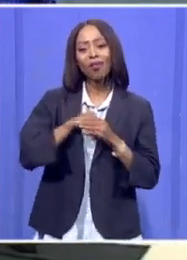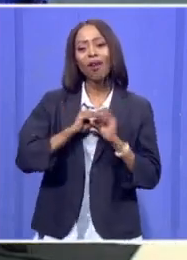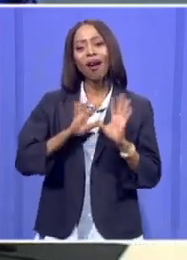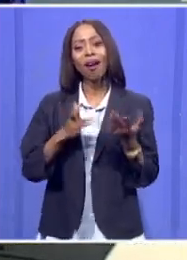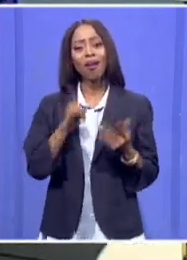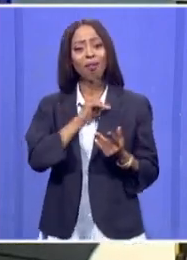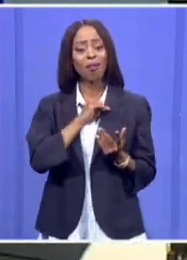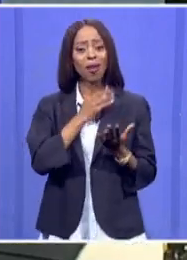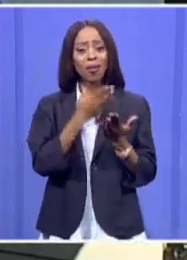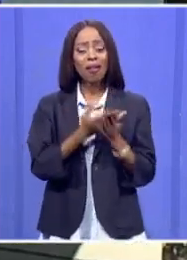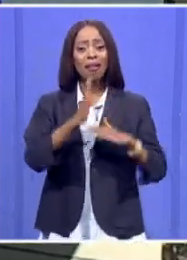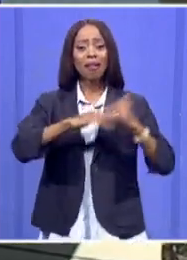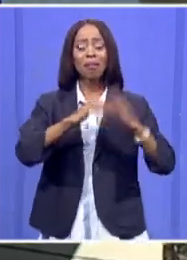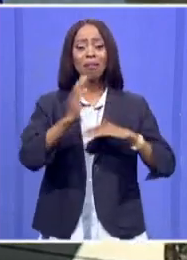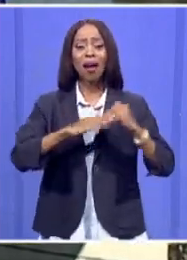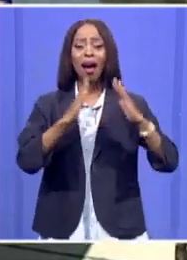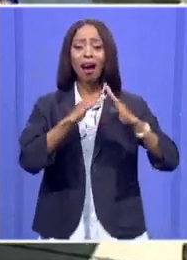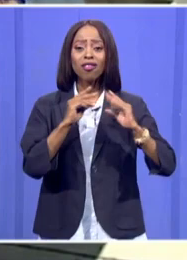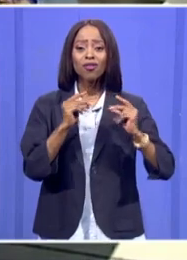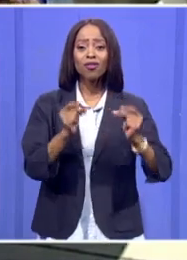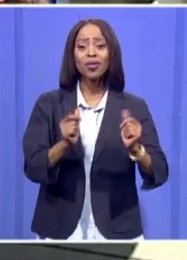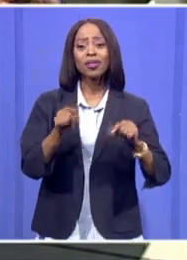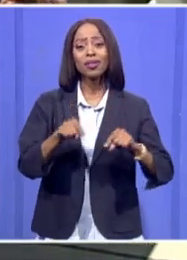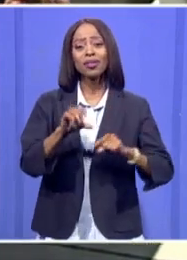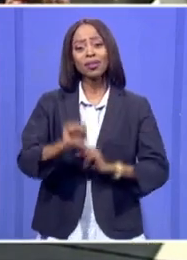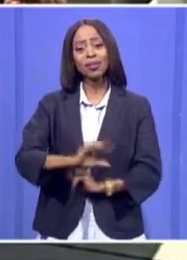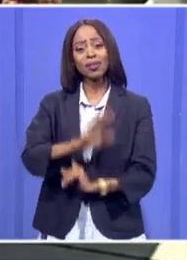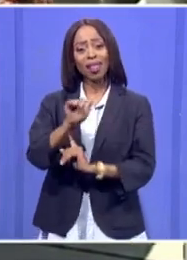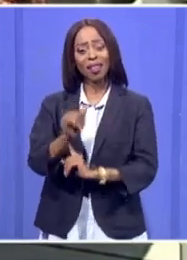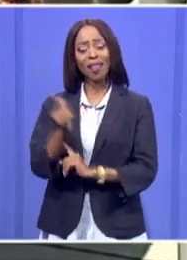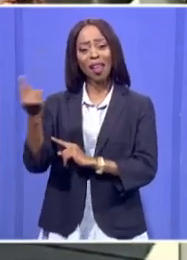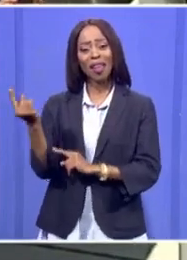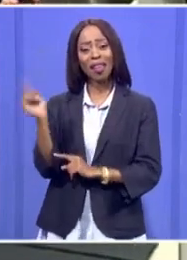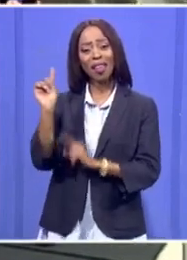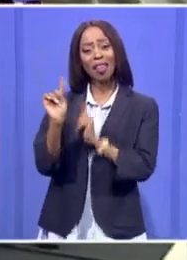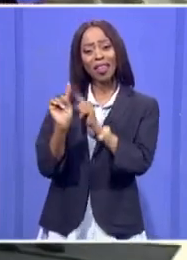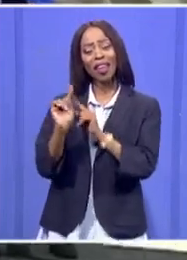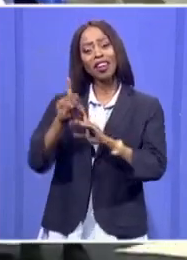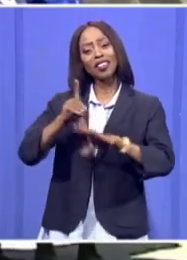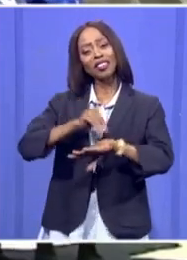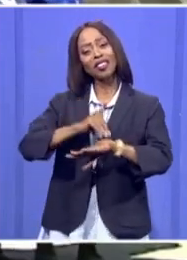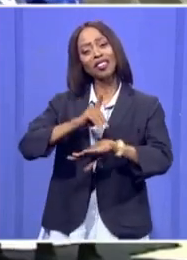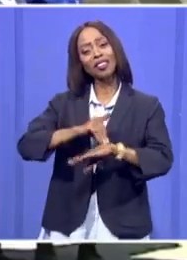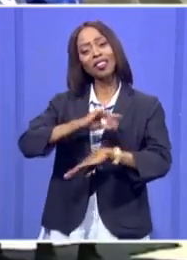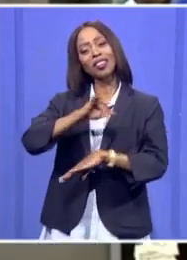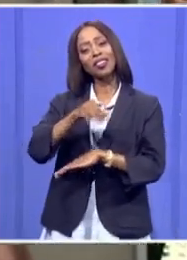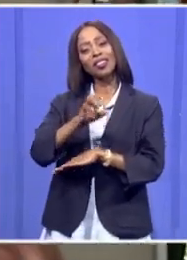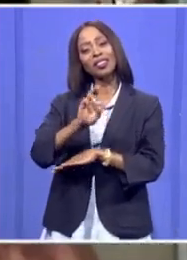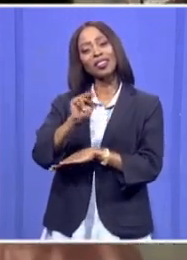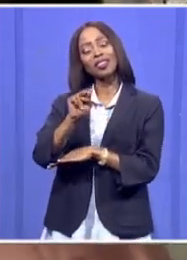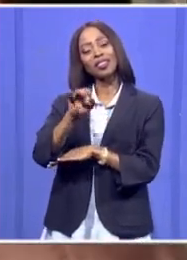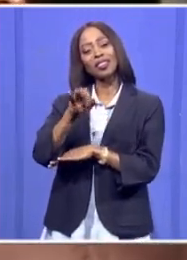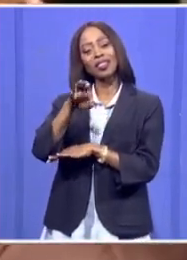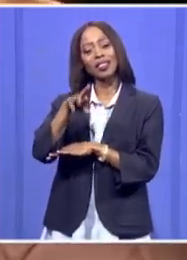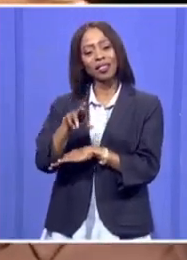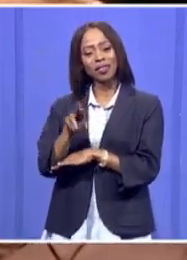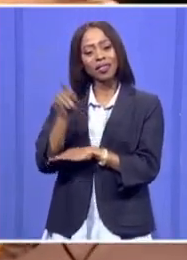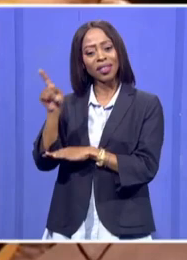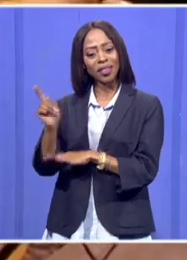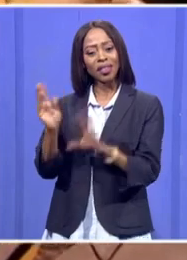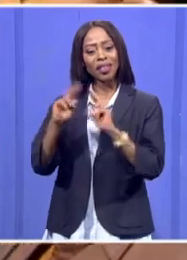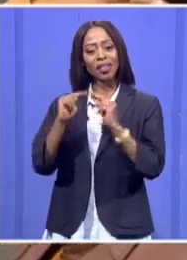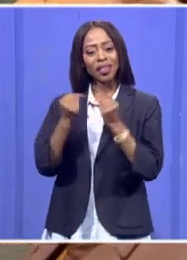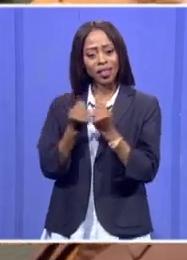delivery of houses in South Africa. And I just want to bring in now Dr. Jennifer Mirembe. She's with the National Department of